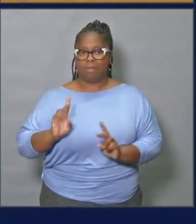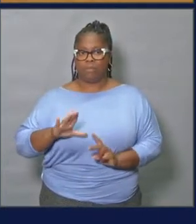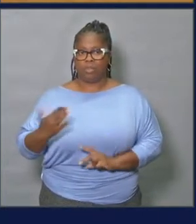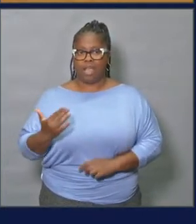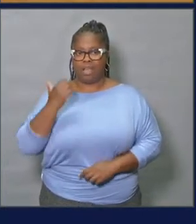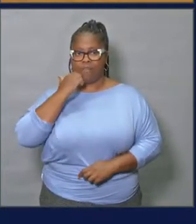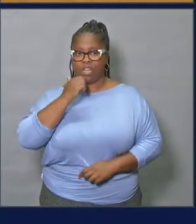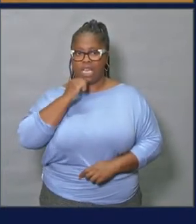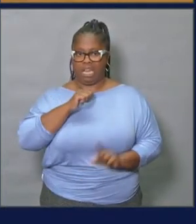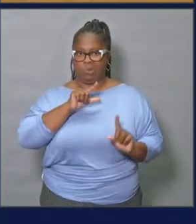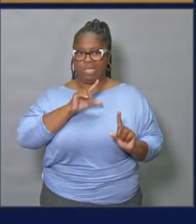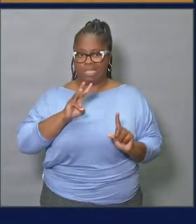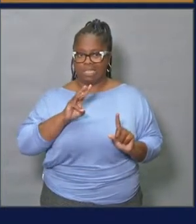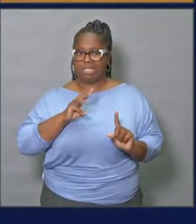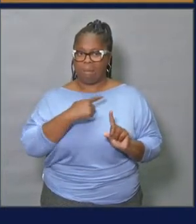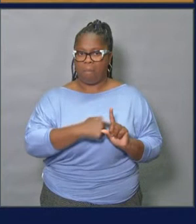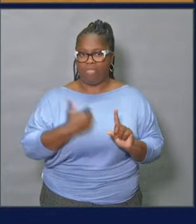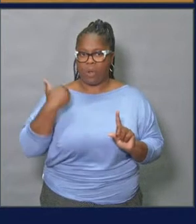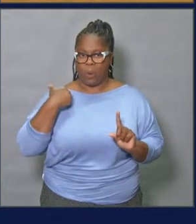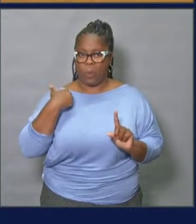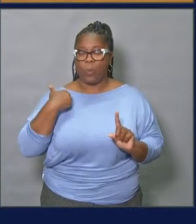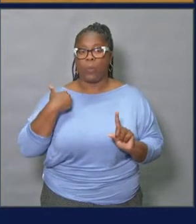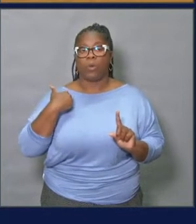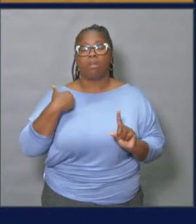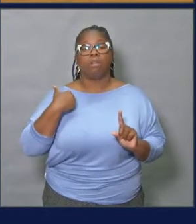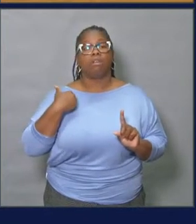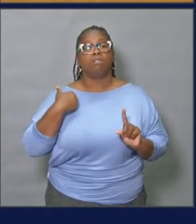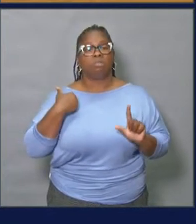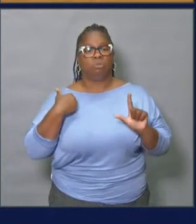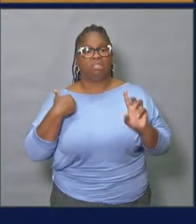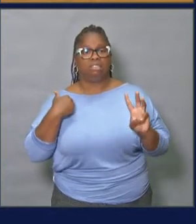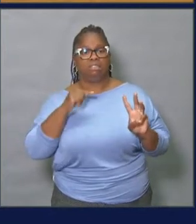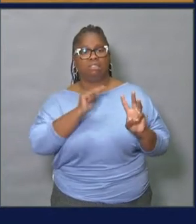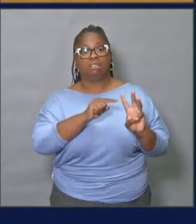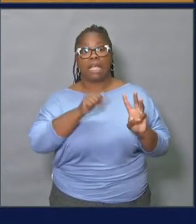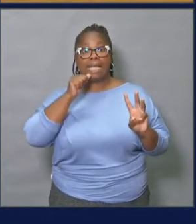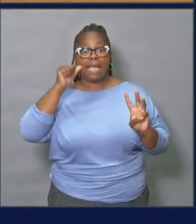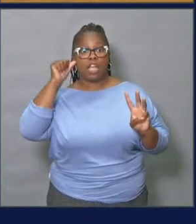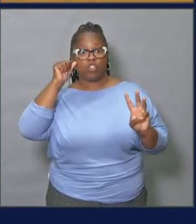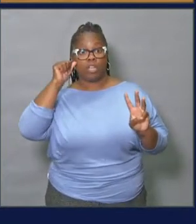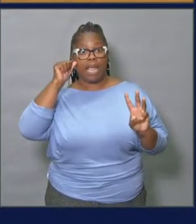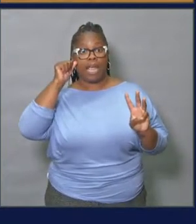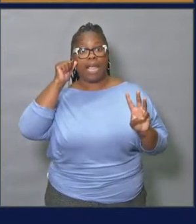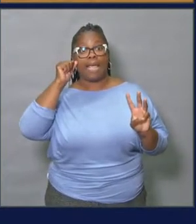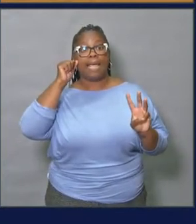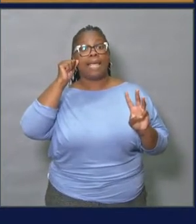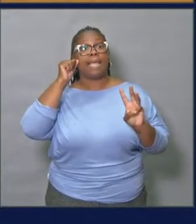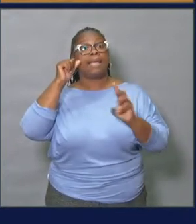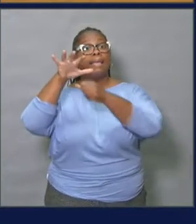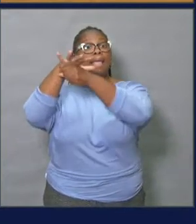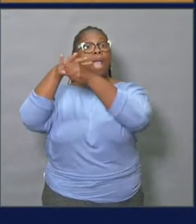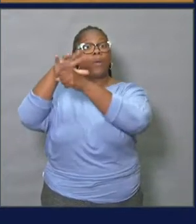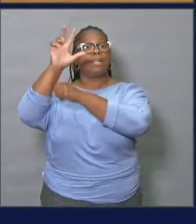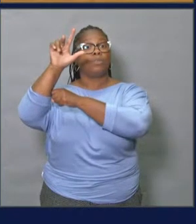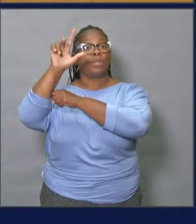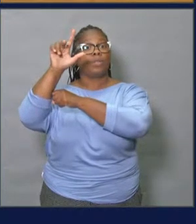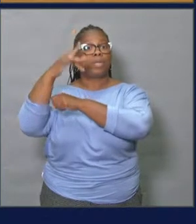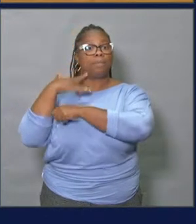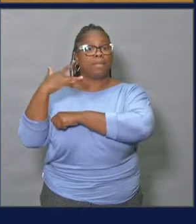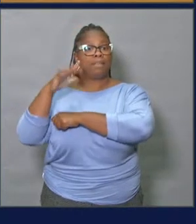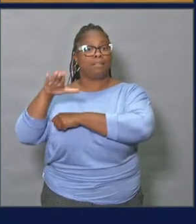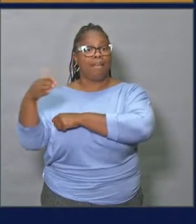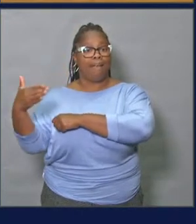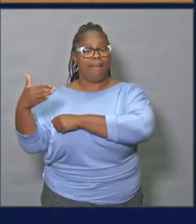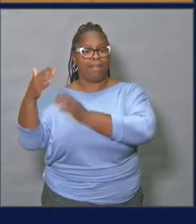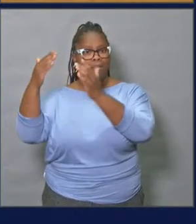yesterday, the daily average total deaths was 23 for the county, and the average daily deaths in skilled